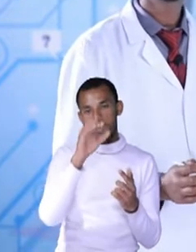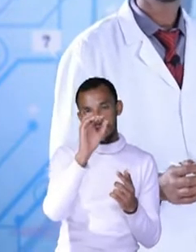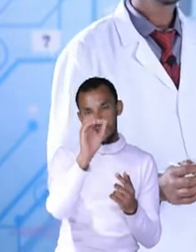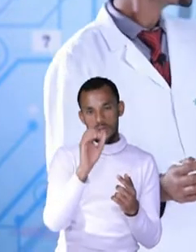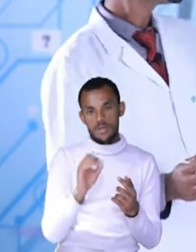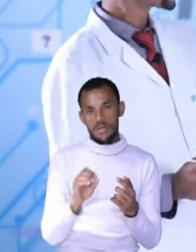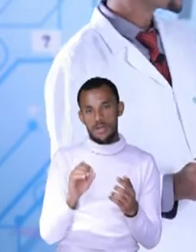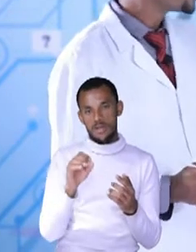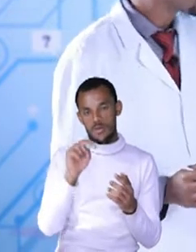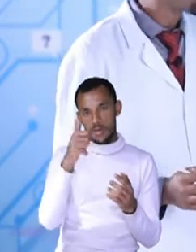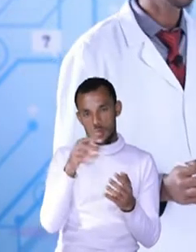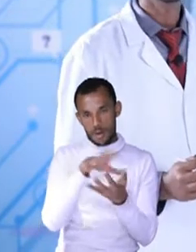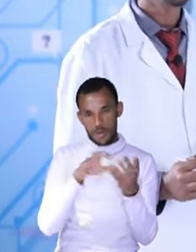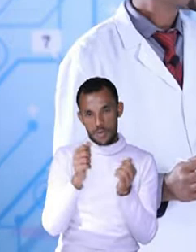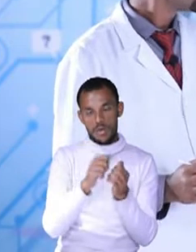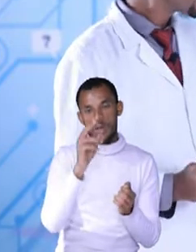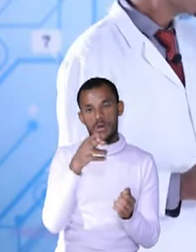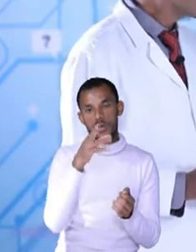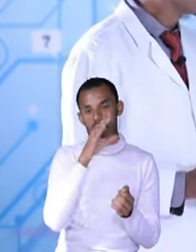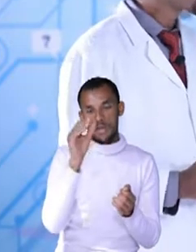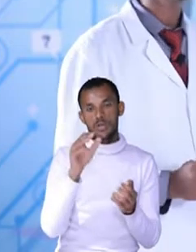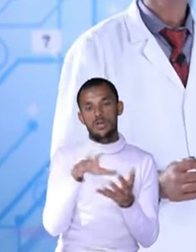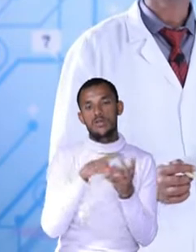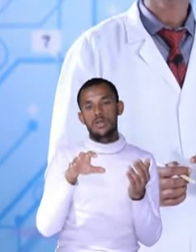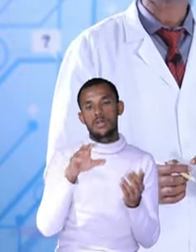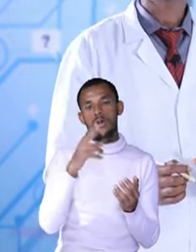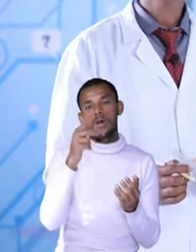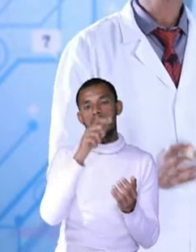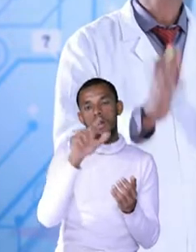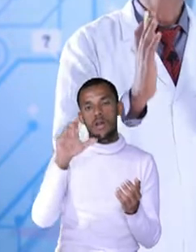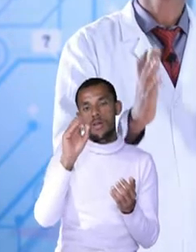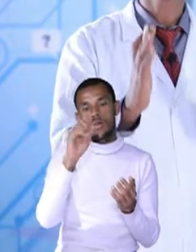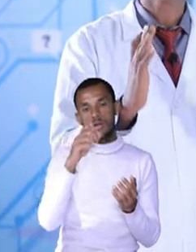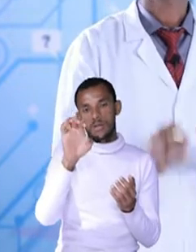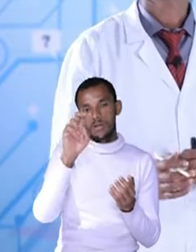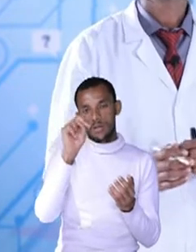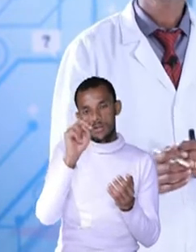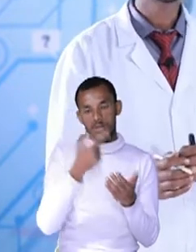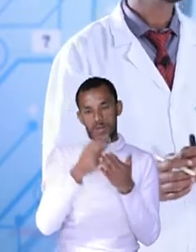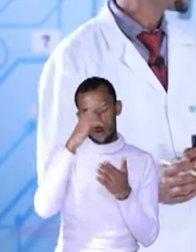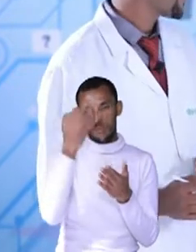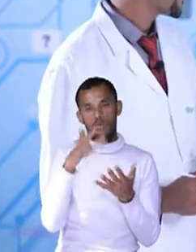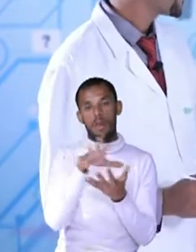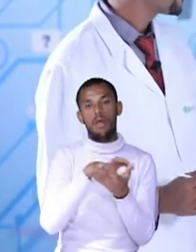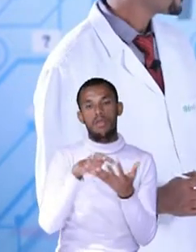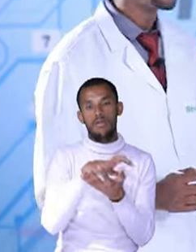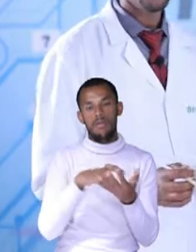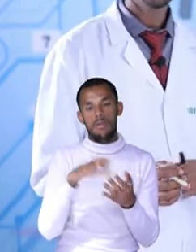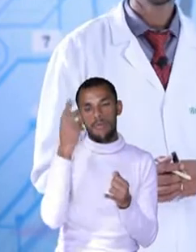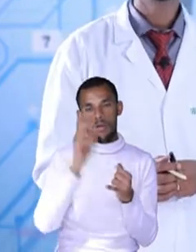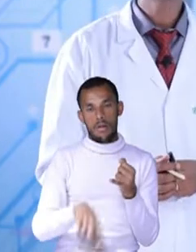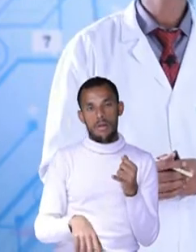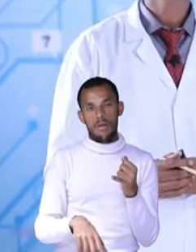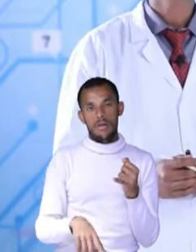oxygen, sodium reacts with hydrogen. Again, sodium reacts with halogen. This is because of reactivity.